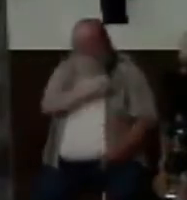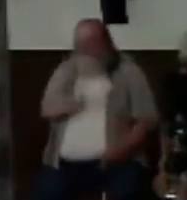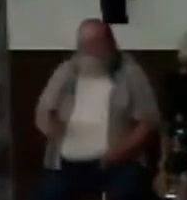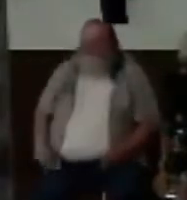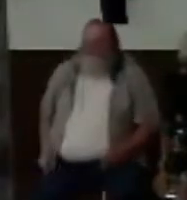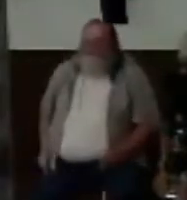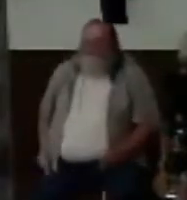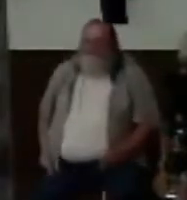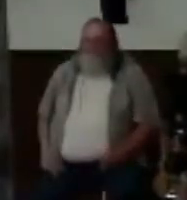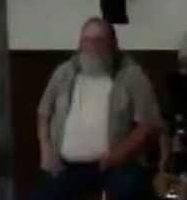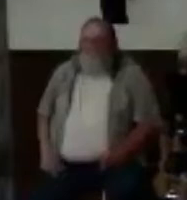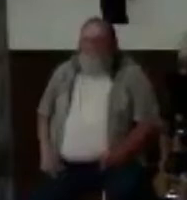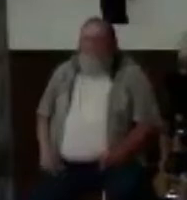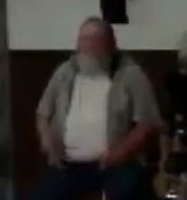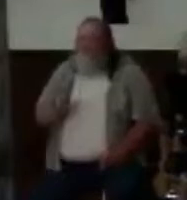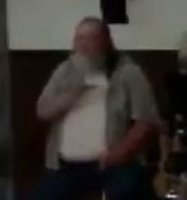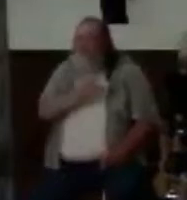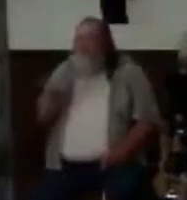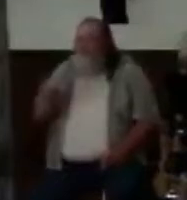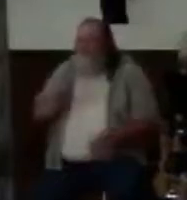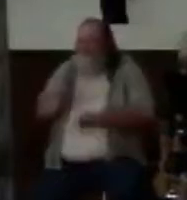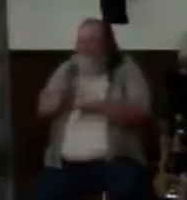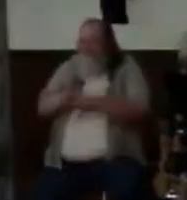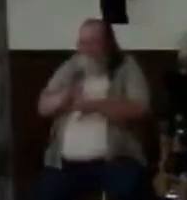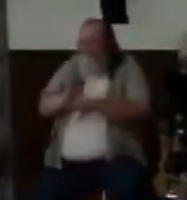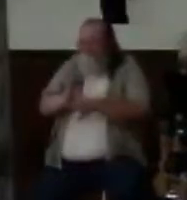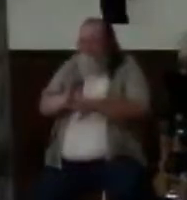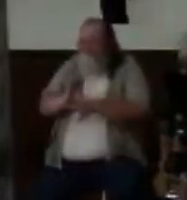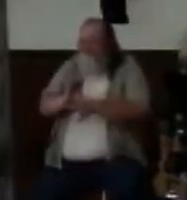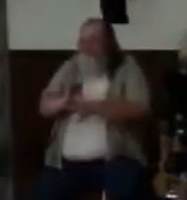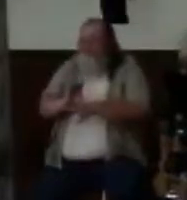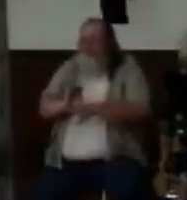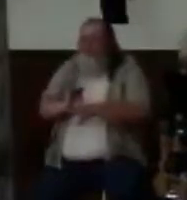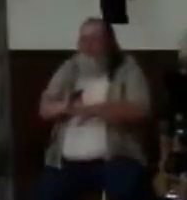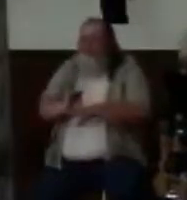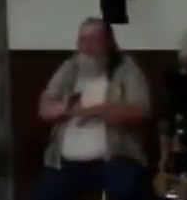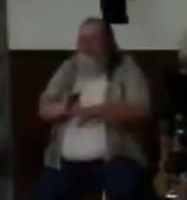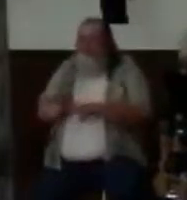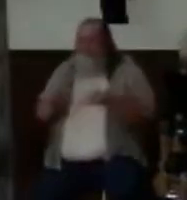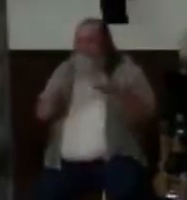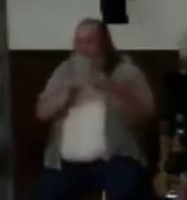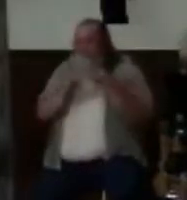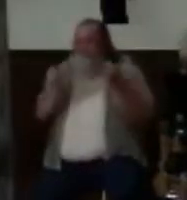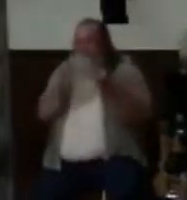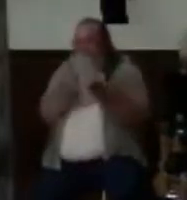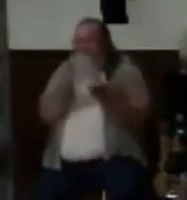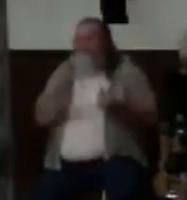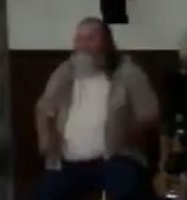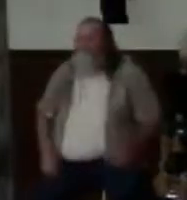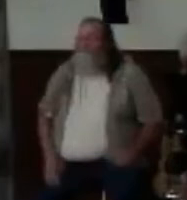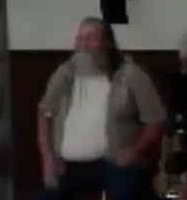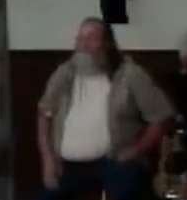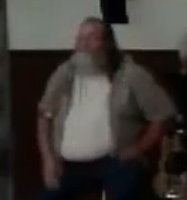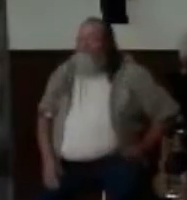as a whole. Our mission is to burn with the passion he's given